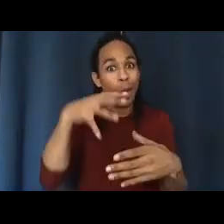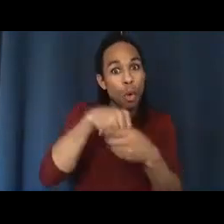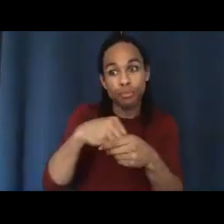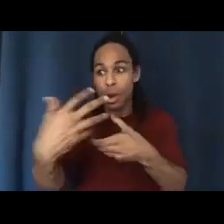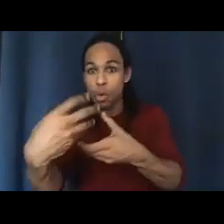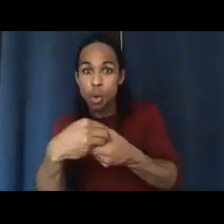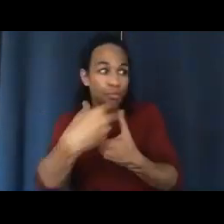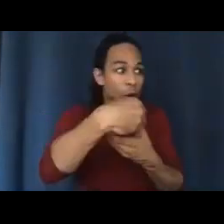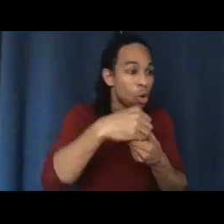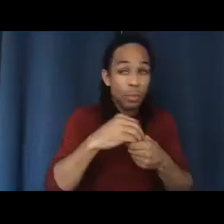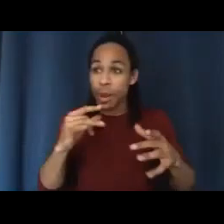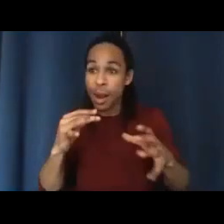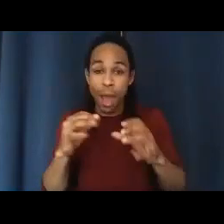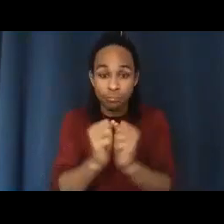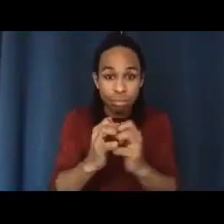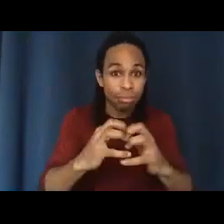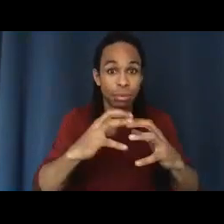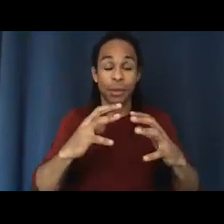of rights.